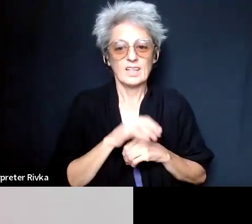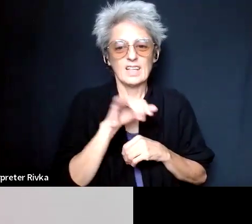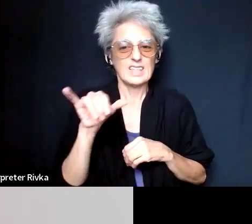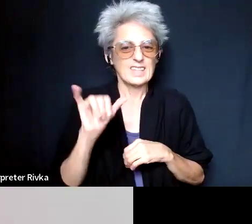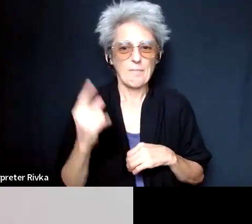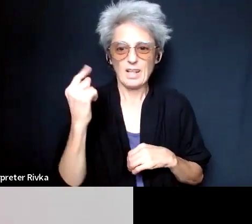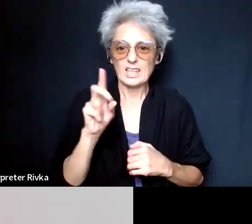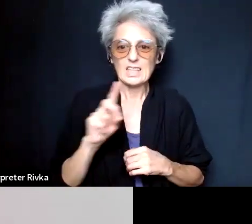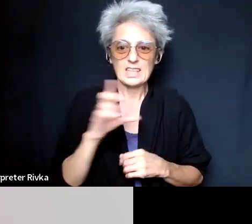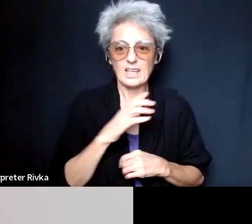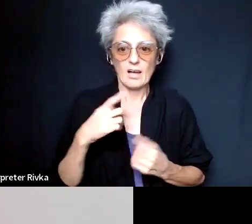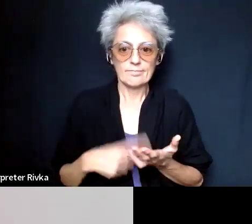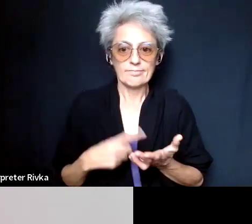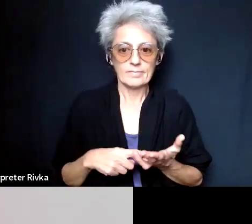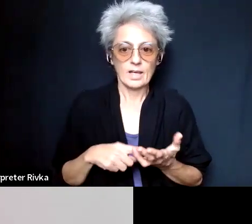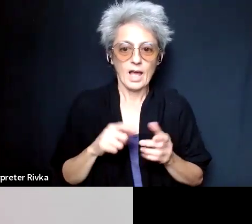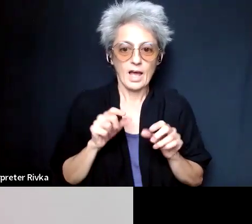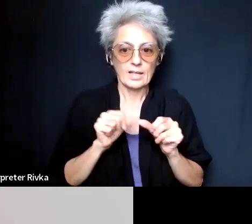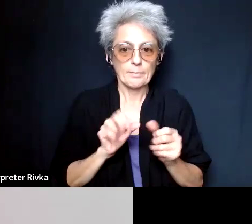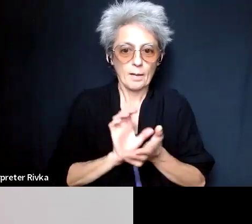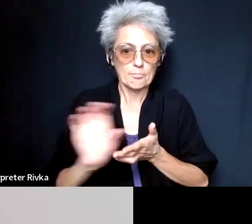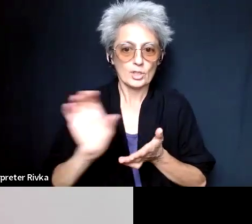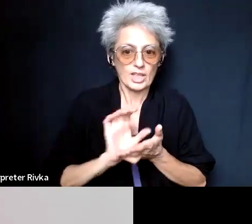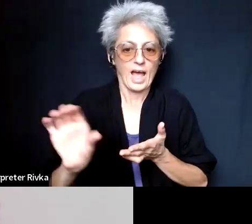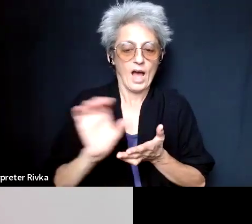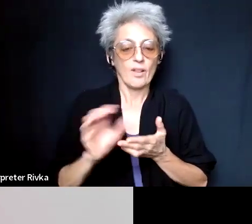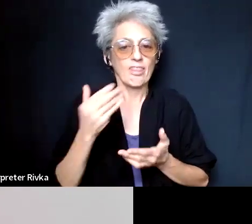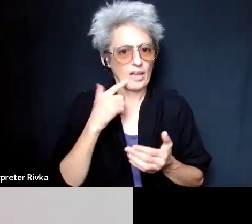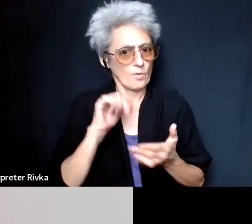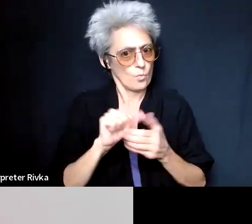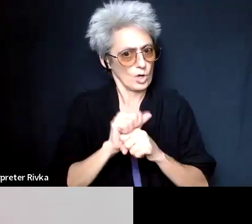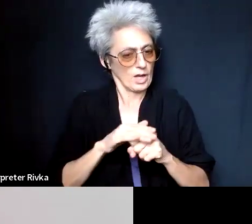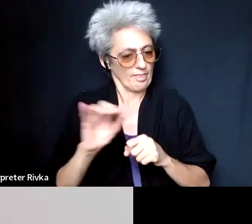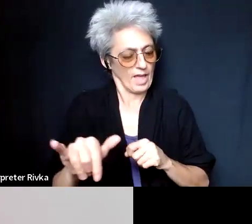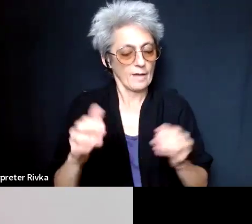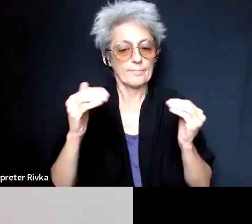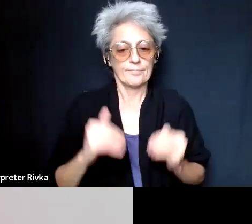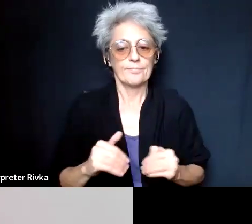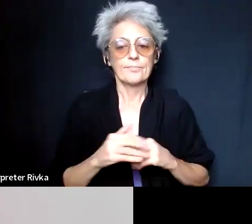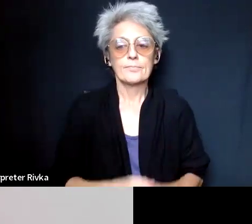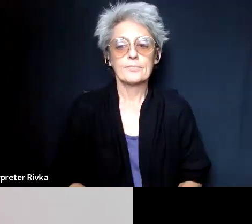and kept pushing out. Thank you for working on that. Also in creating